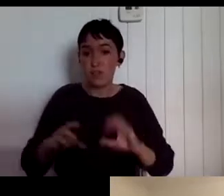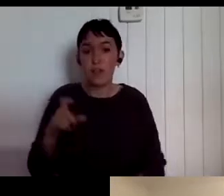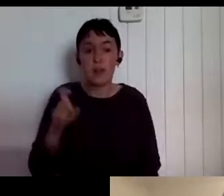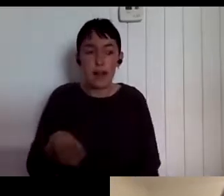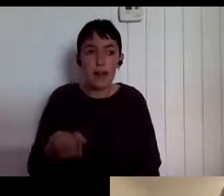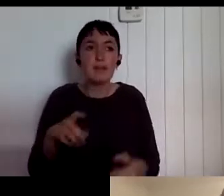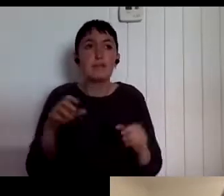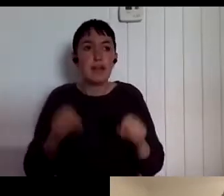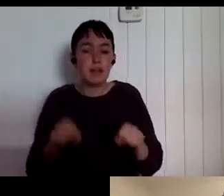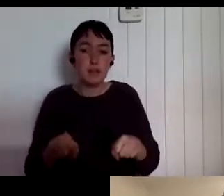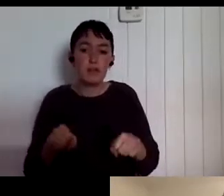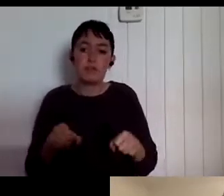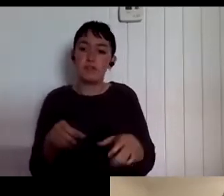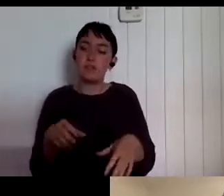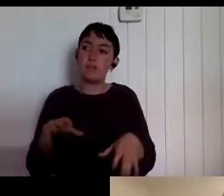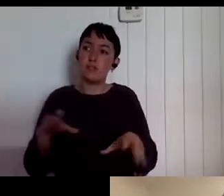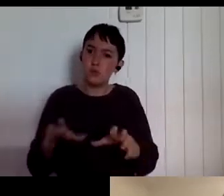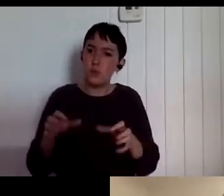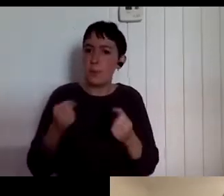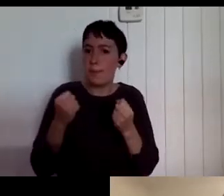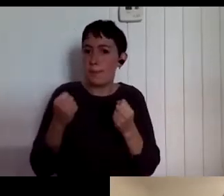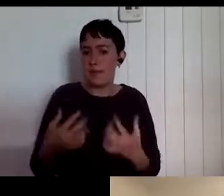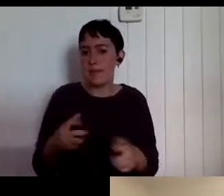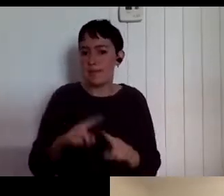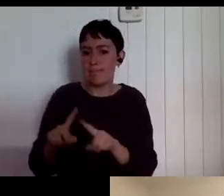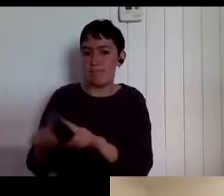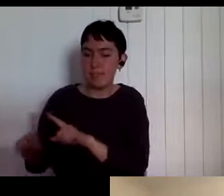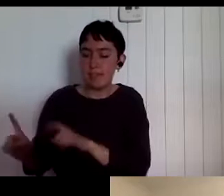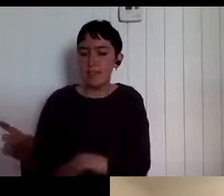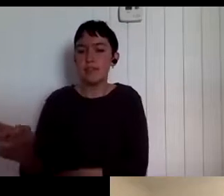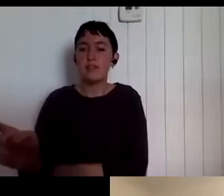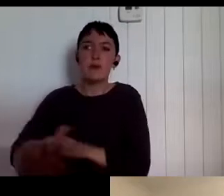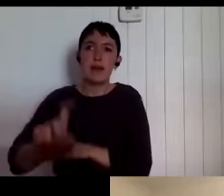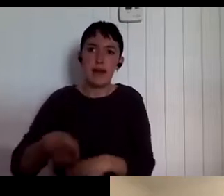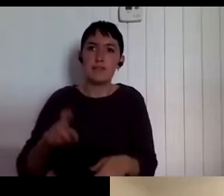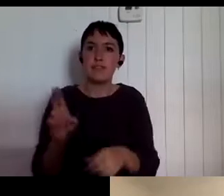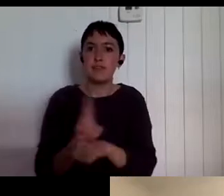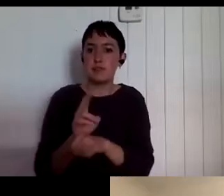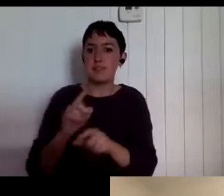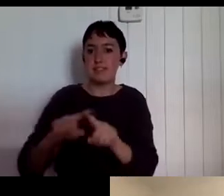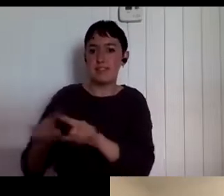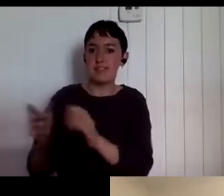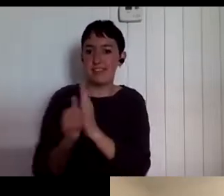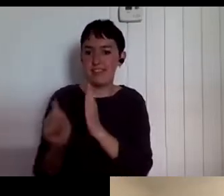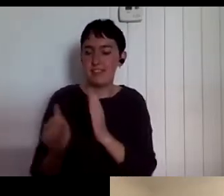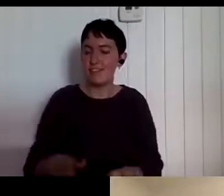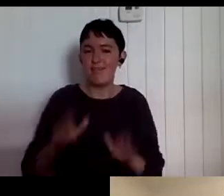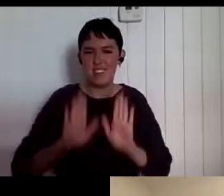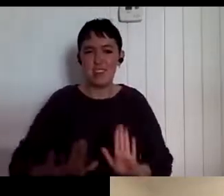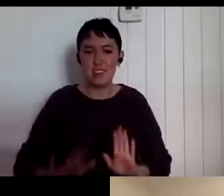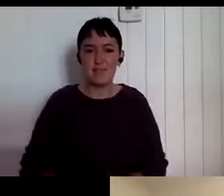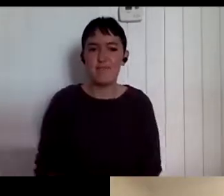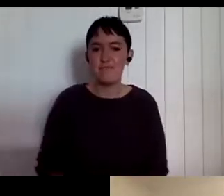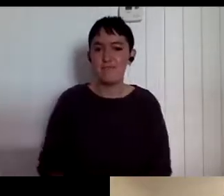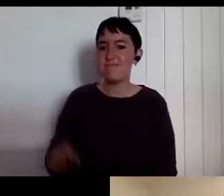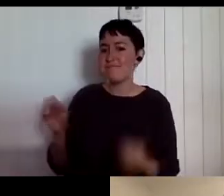things, you're well equipped and you have a lot of different talents that I think are, it's awesome. Yeah, I think you touched